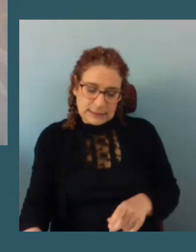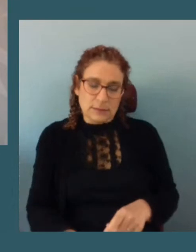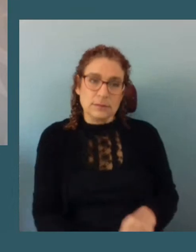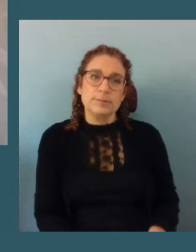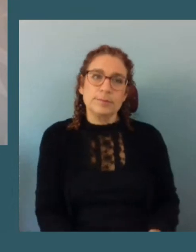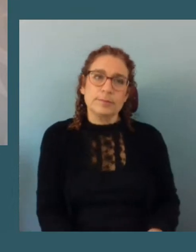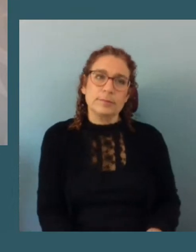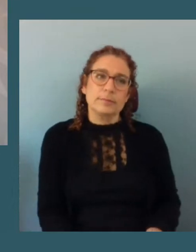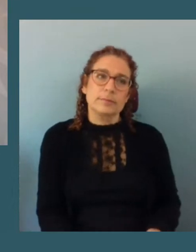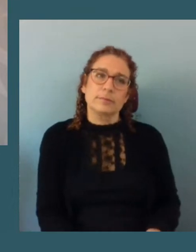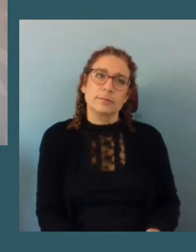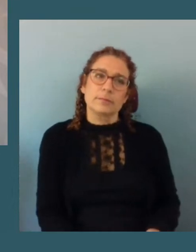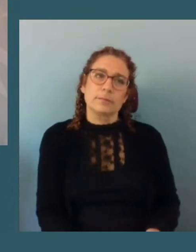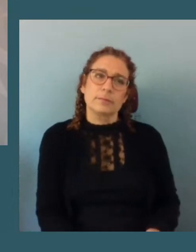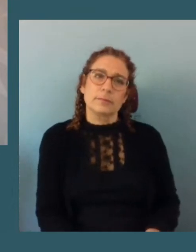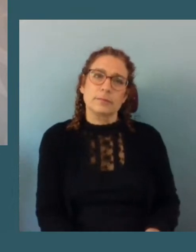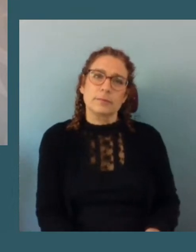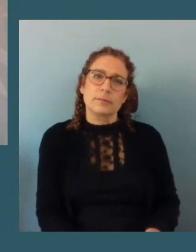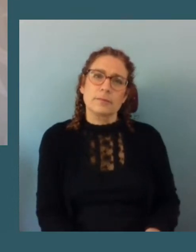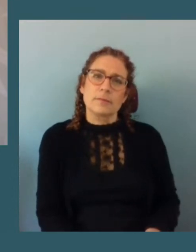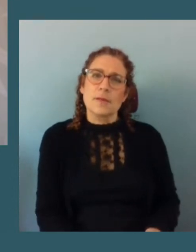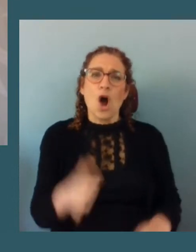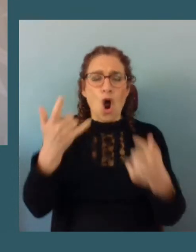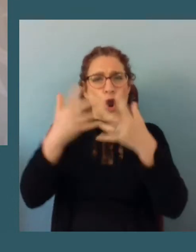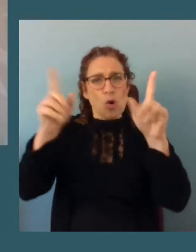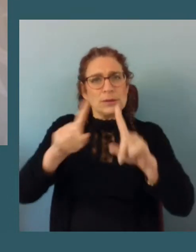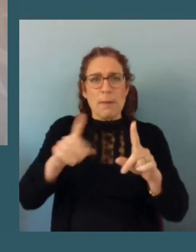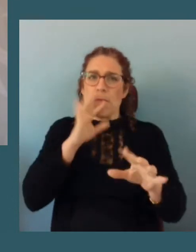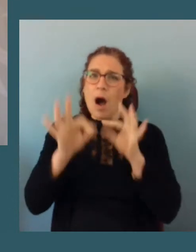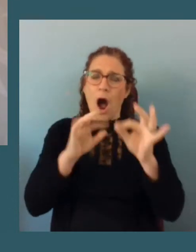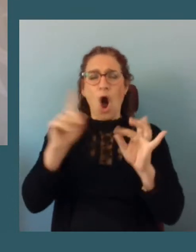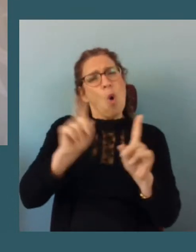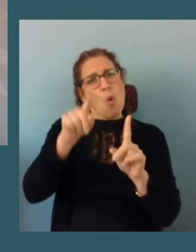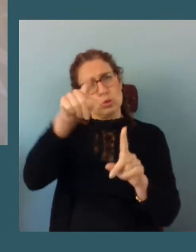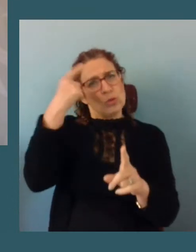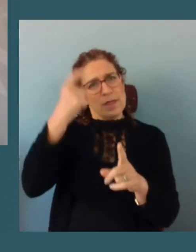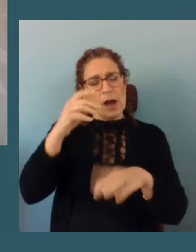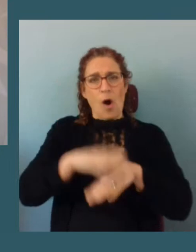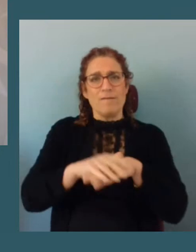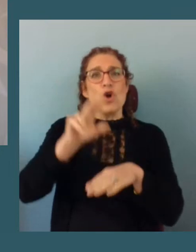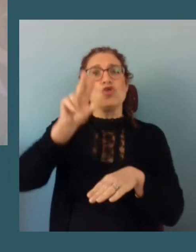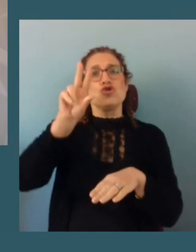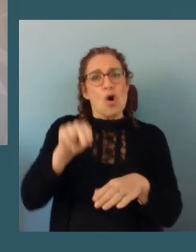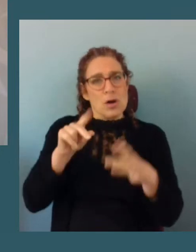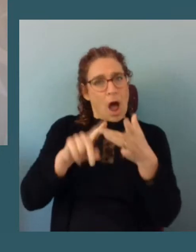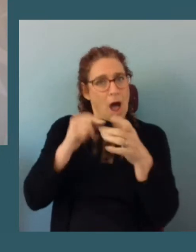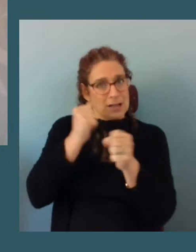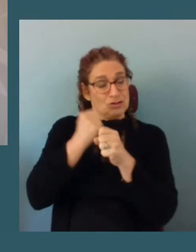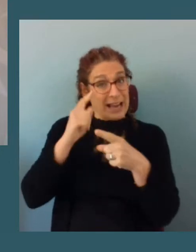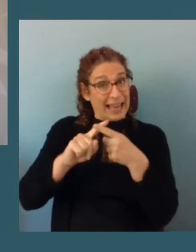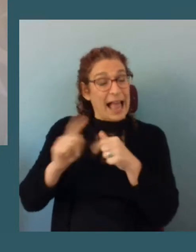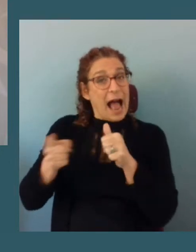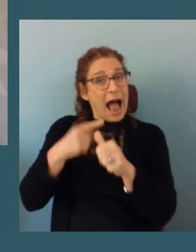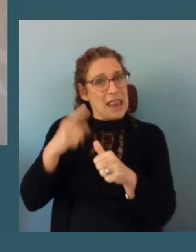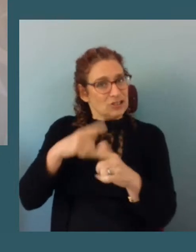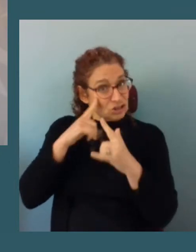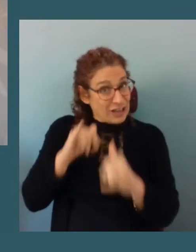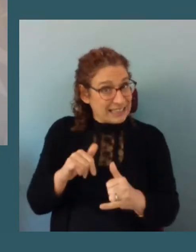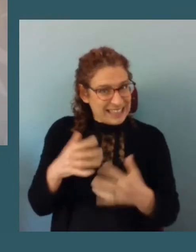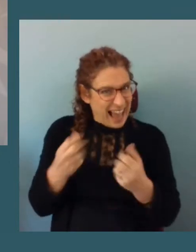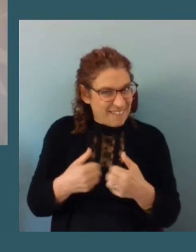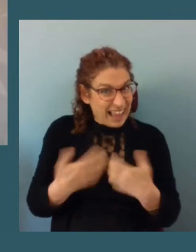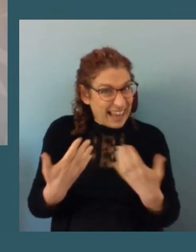Potentially, lots of people want to know, what are your thoughts on non-IgE allergy testing? Are there any reliable ones at